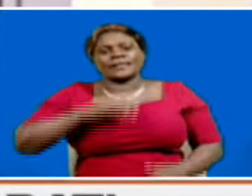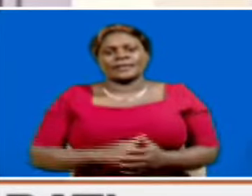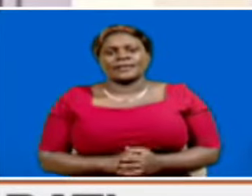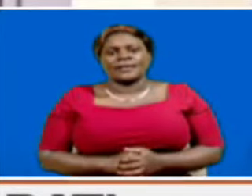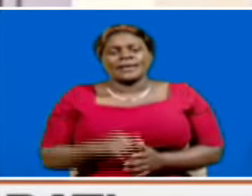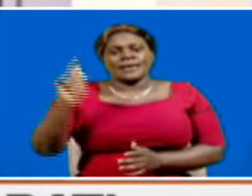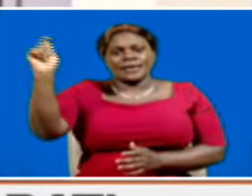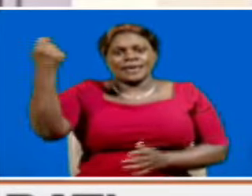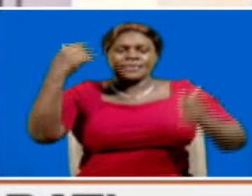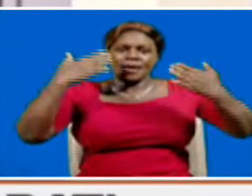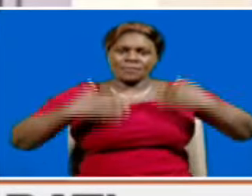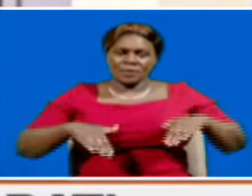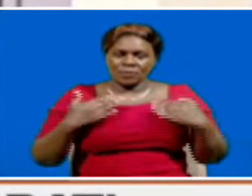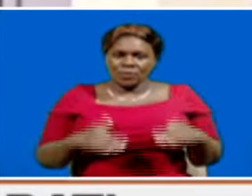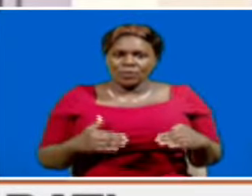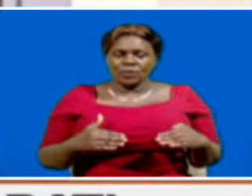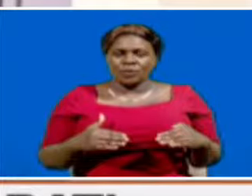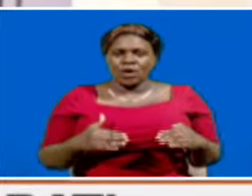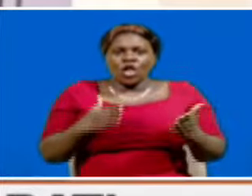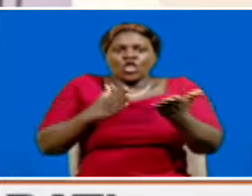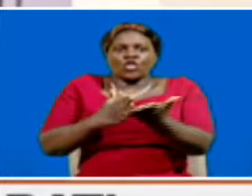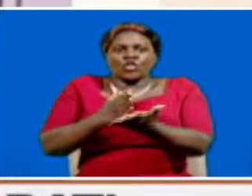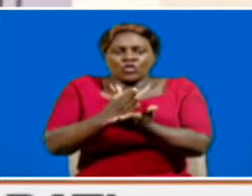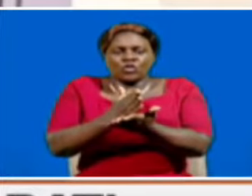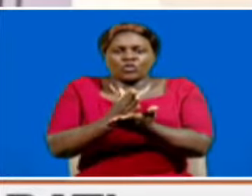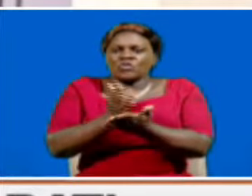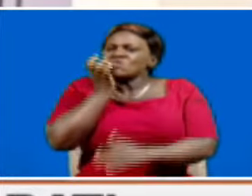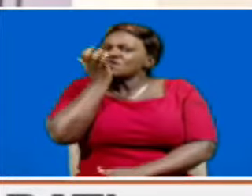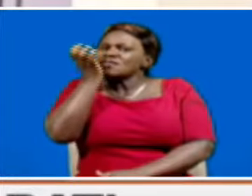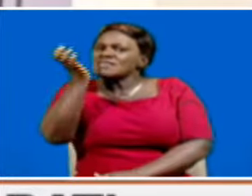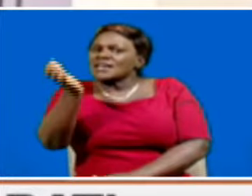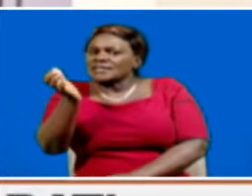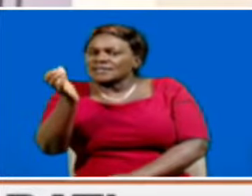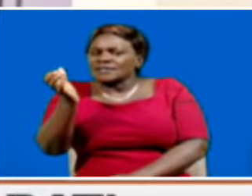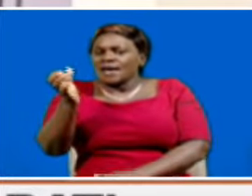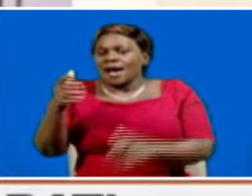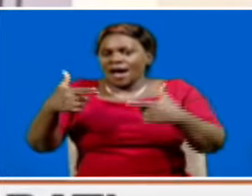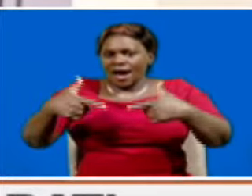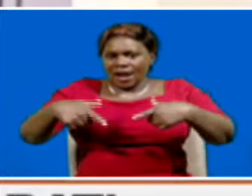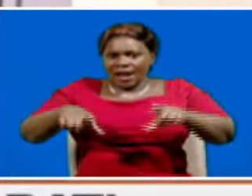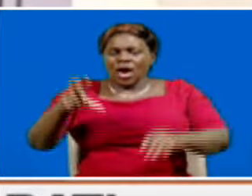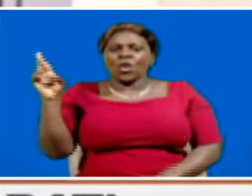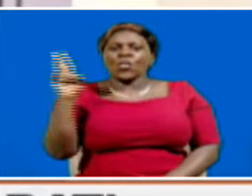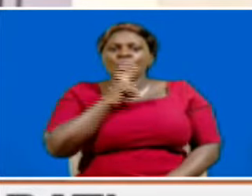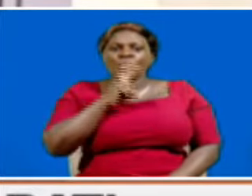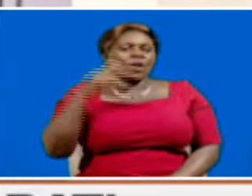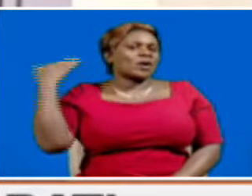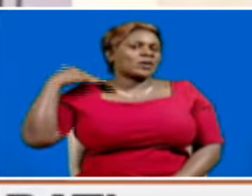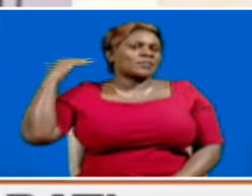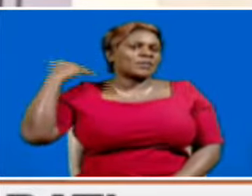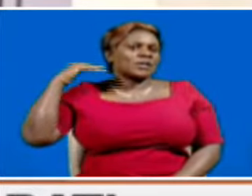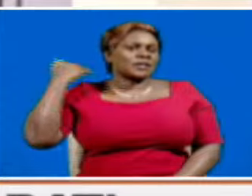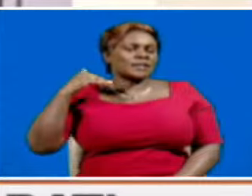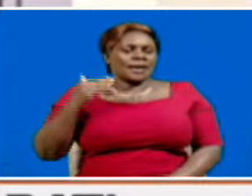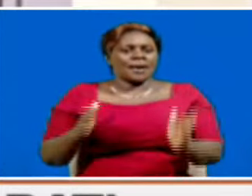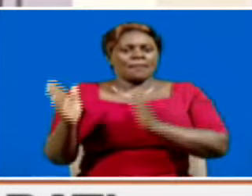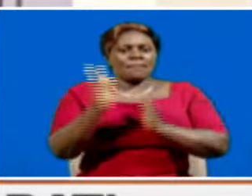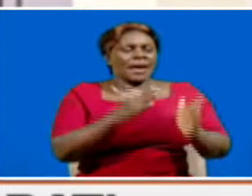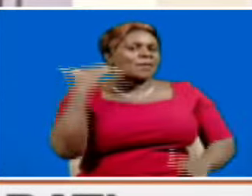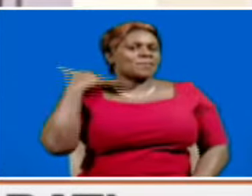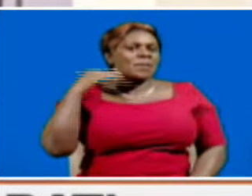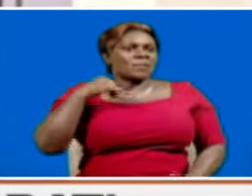of Kenyans through negligence, they allow dangerous criminals, organized